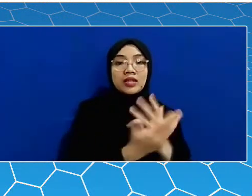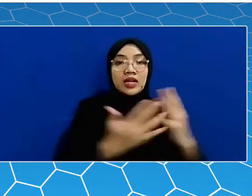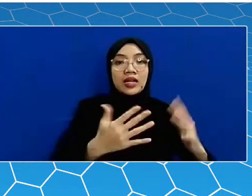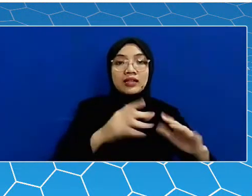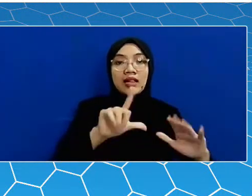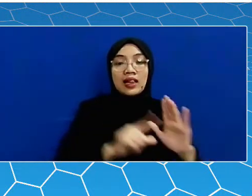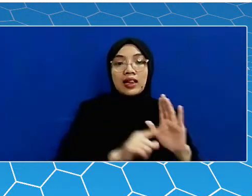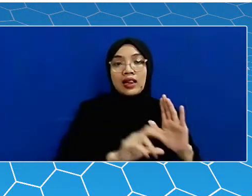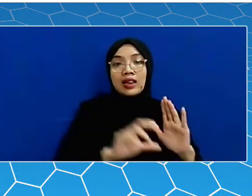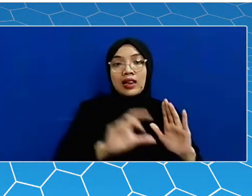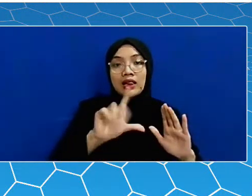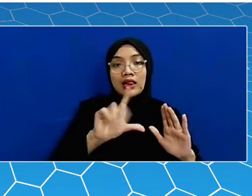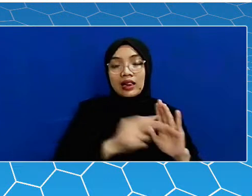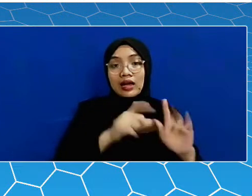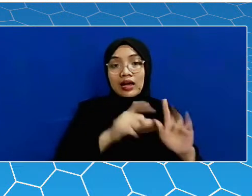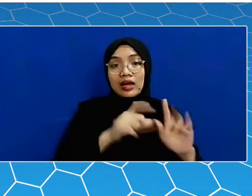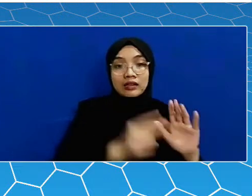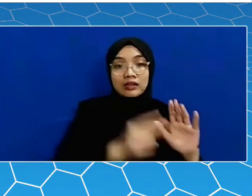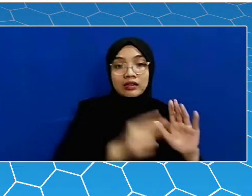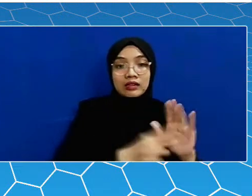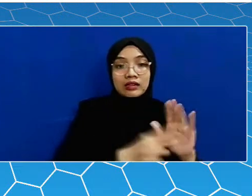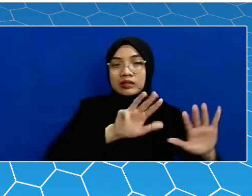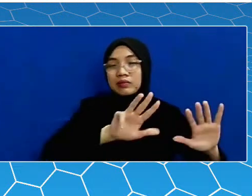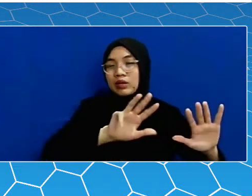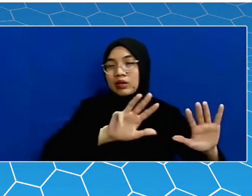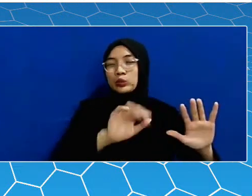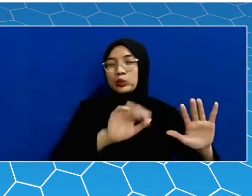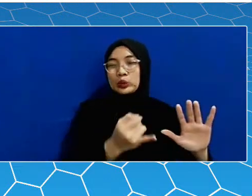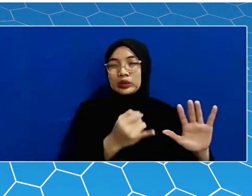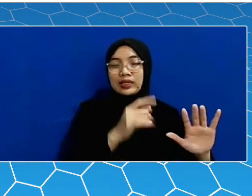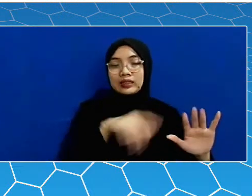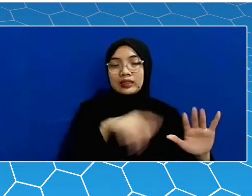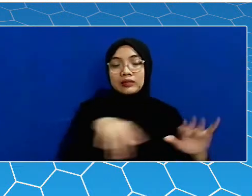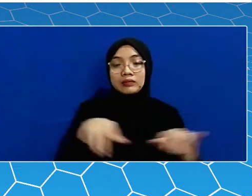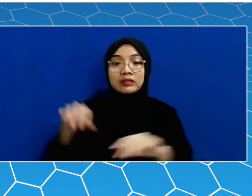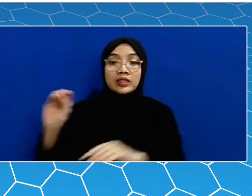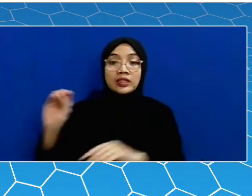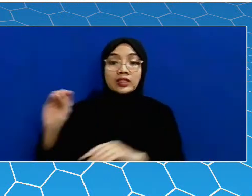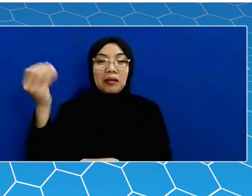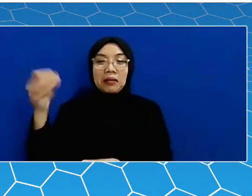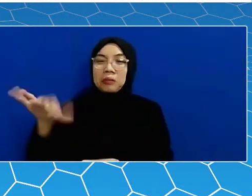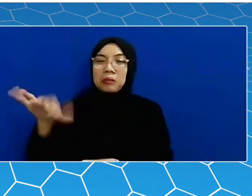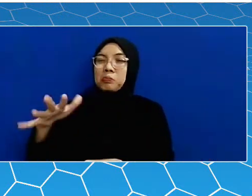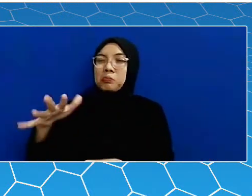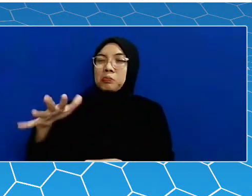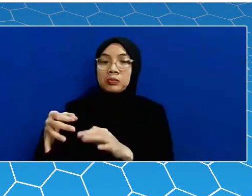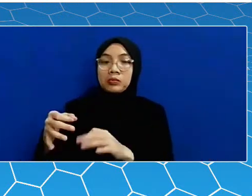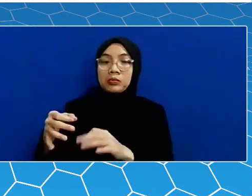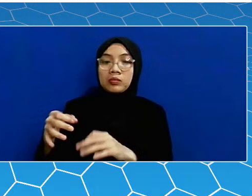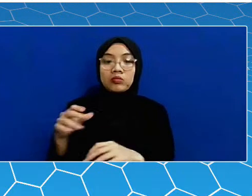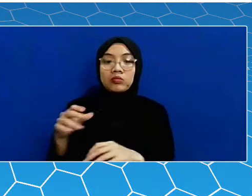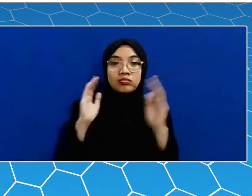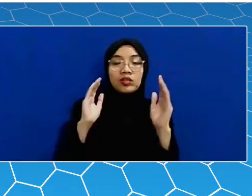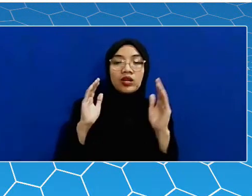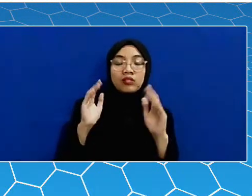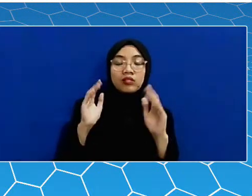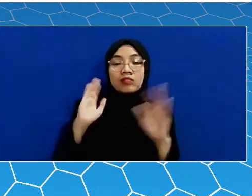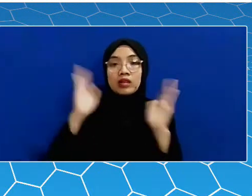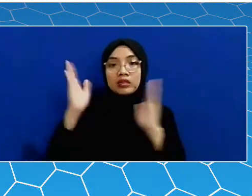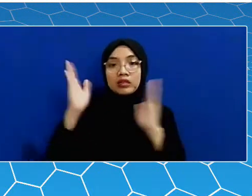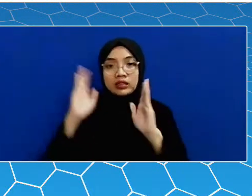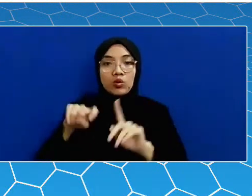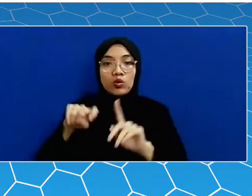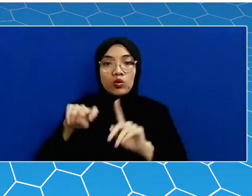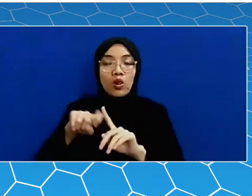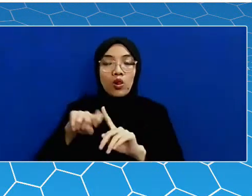9 million, and you can see Jakarta is not far off and Kuala Lumpur is not far off. So, but if you look at the number of cardiac centers you